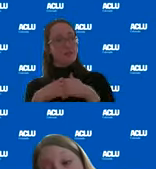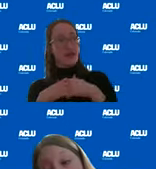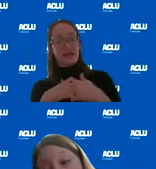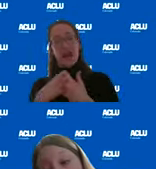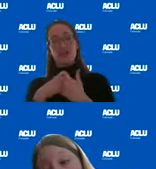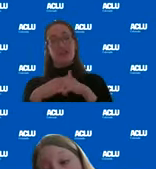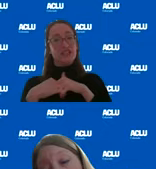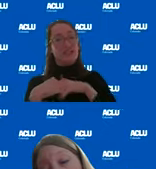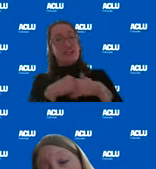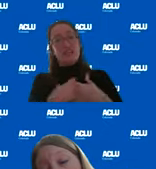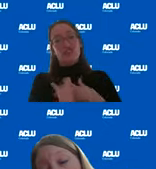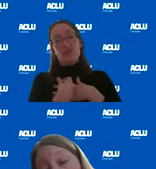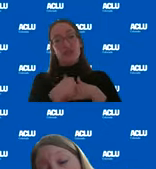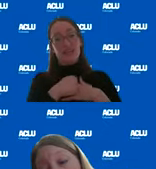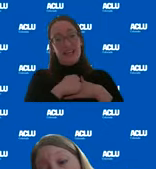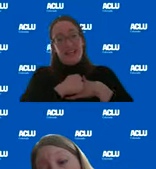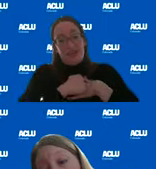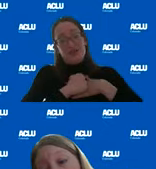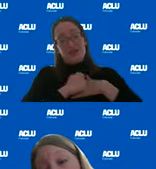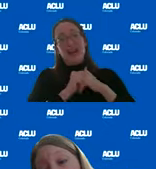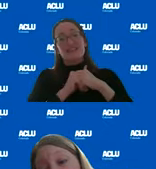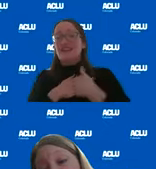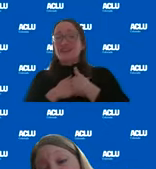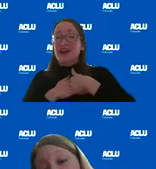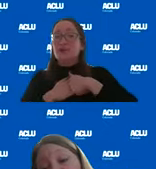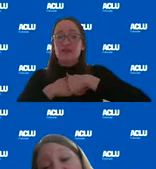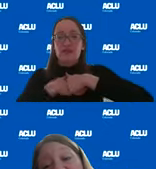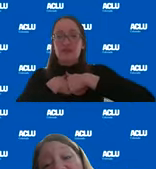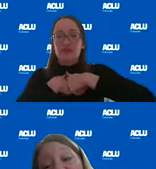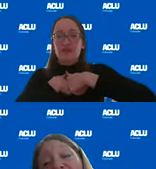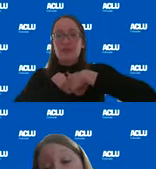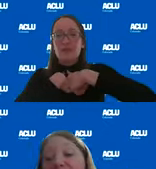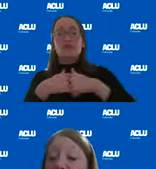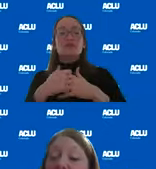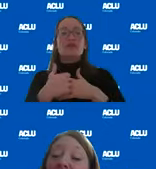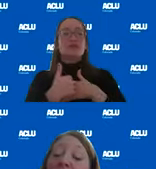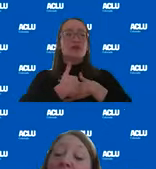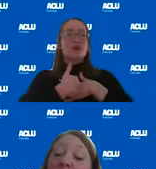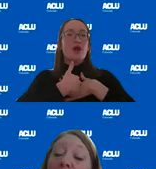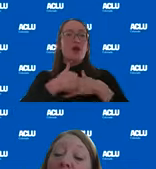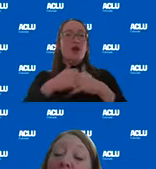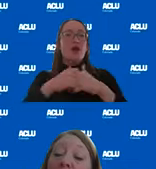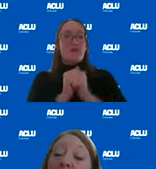really bad, and I could connect you with the ACLU in that state and help you get involved there.